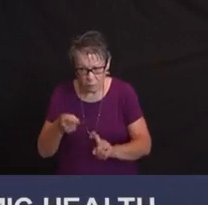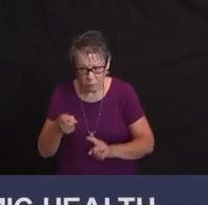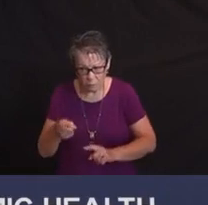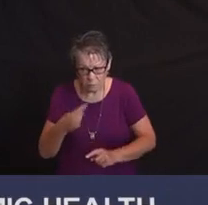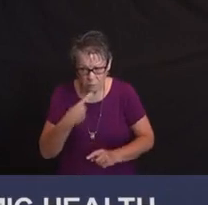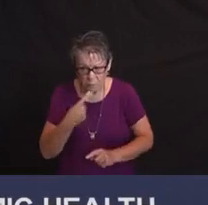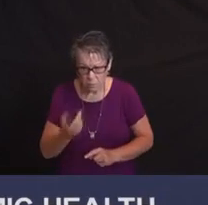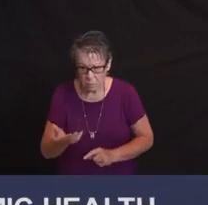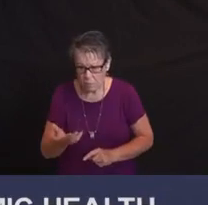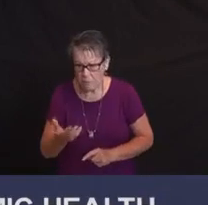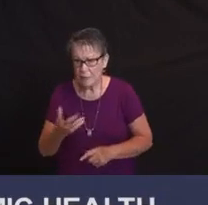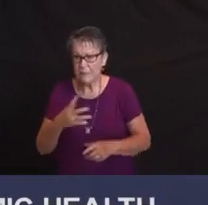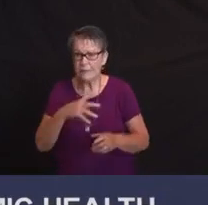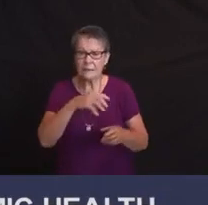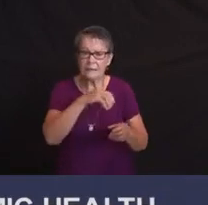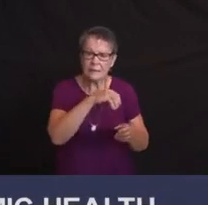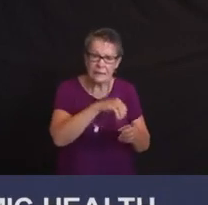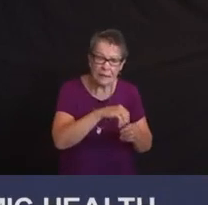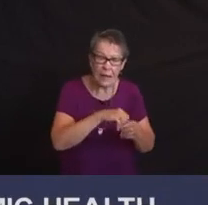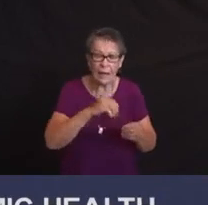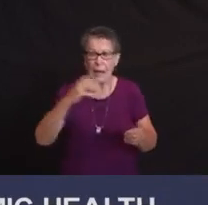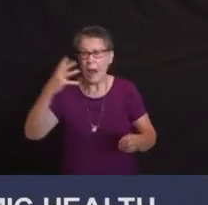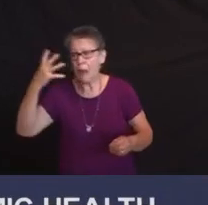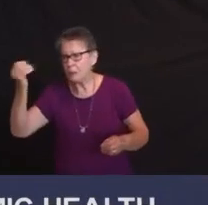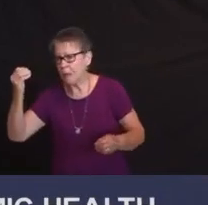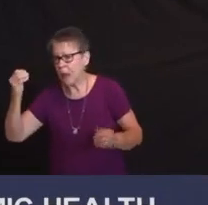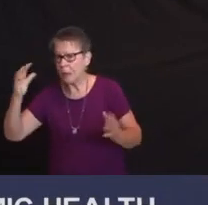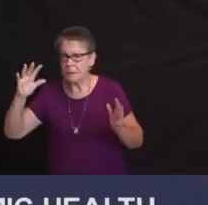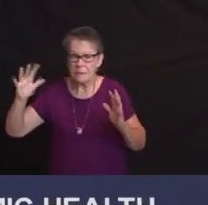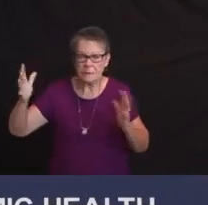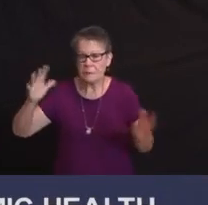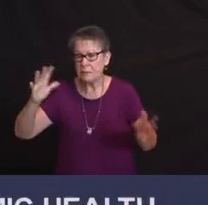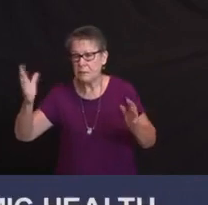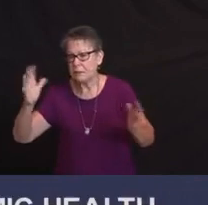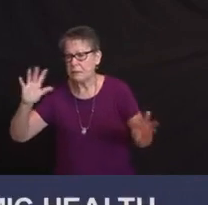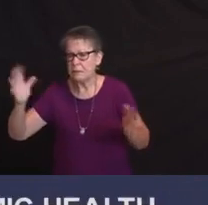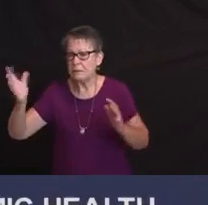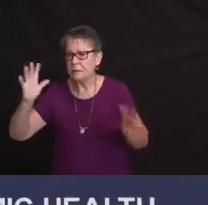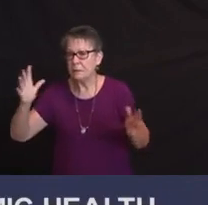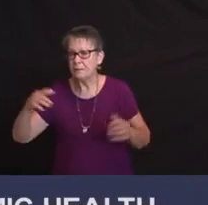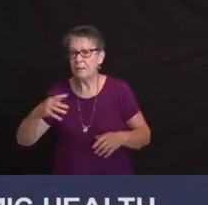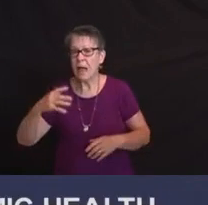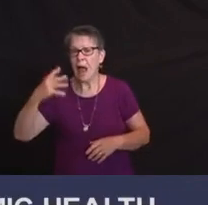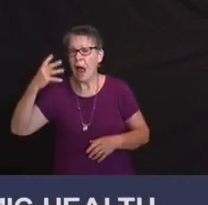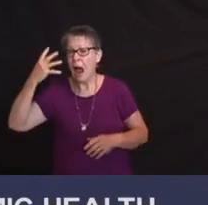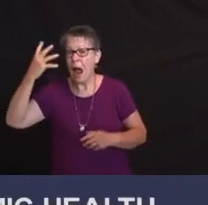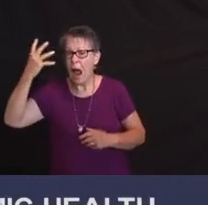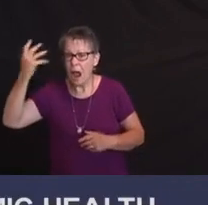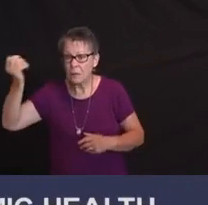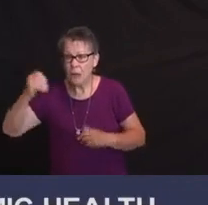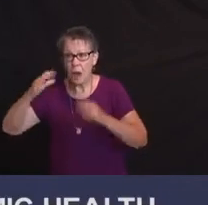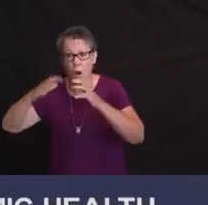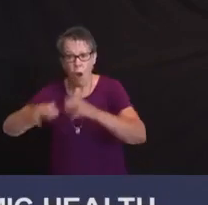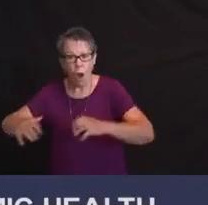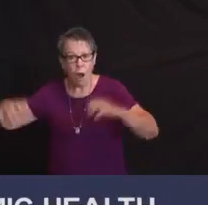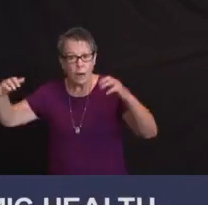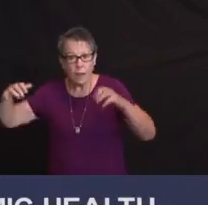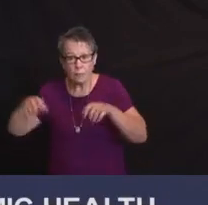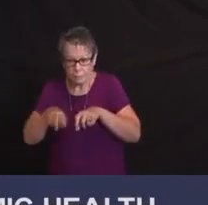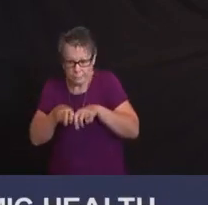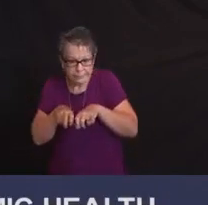a little bit less of a bright line if you're sitting on top of each other, even if you're outside. So I would just